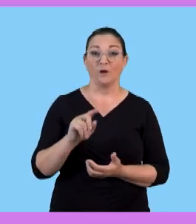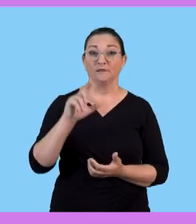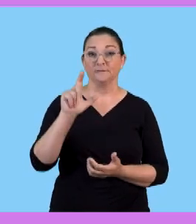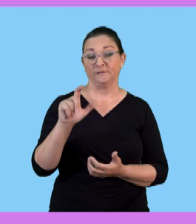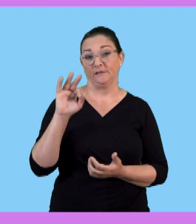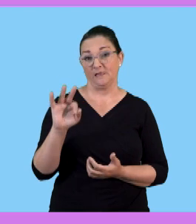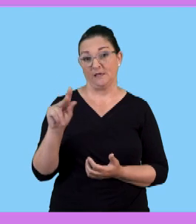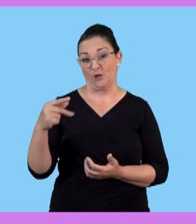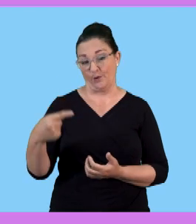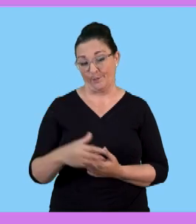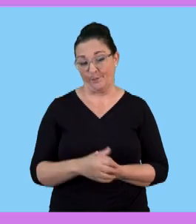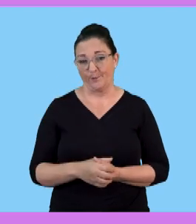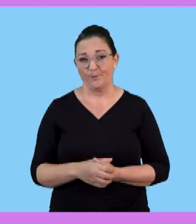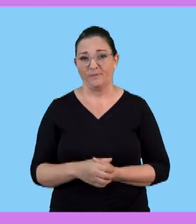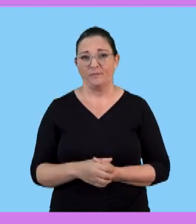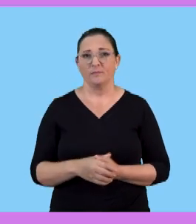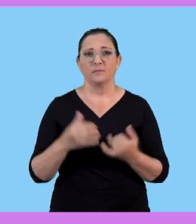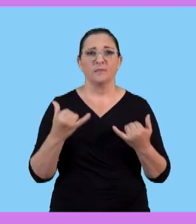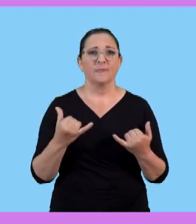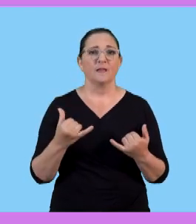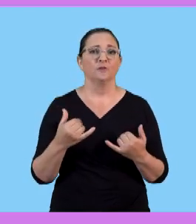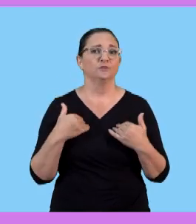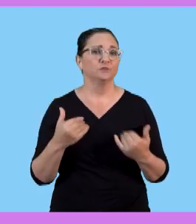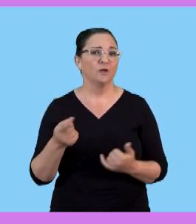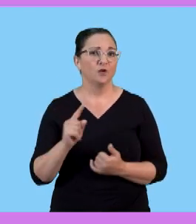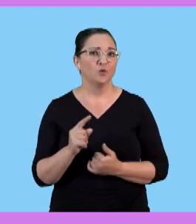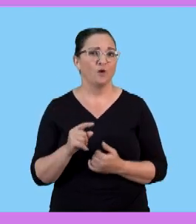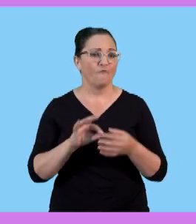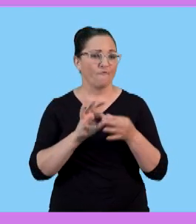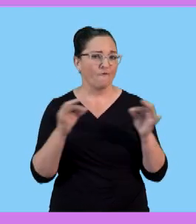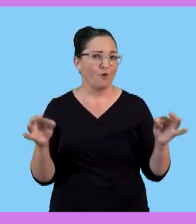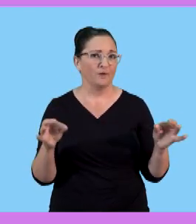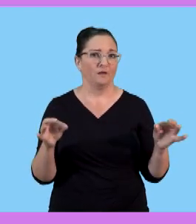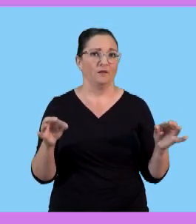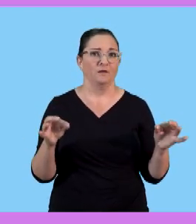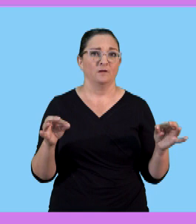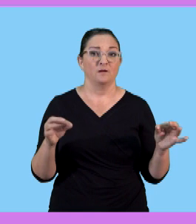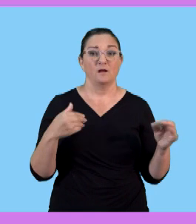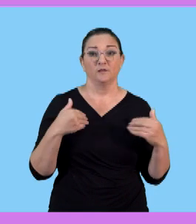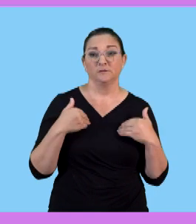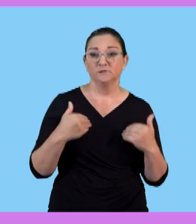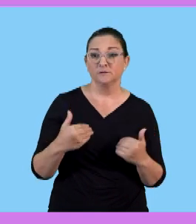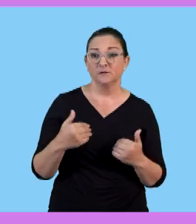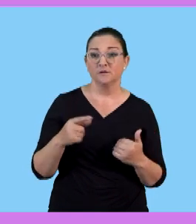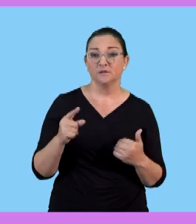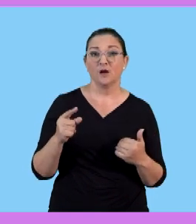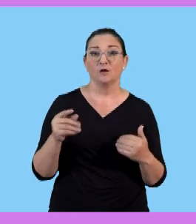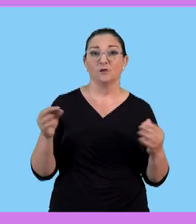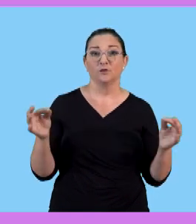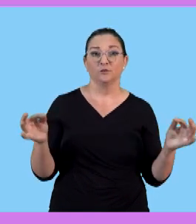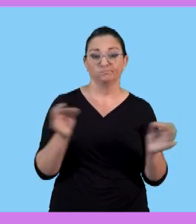kilograms. Okay, that's where she's currently at. So now I will start by looking at my formula. Okay, I will start